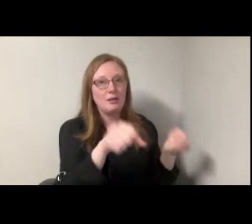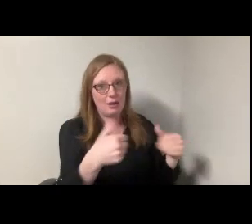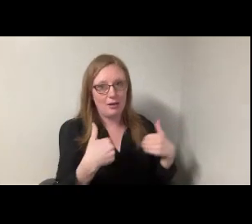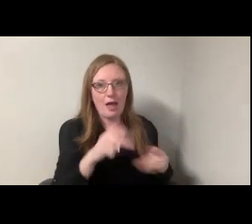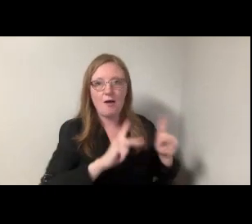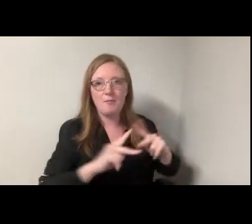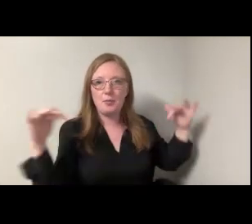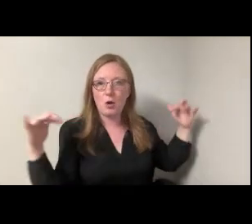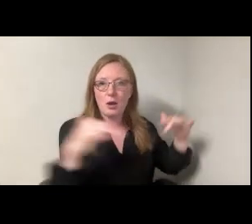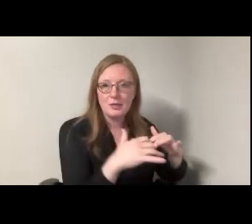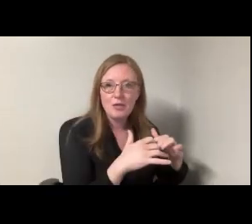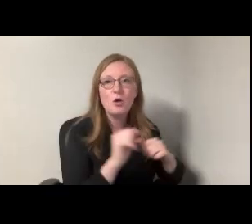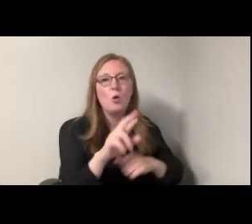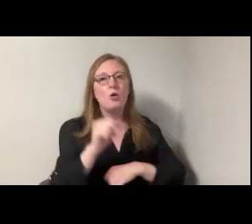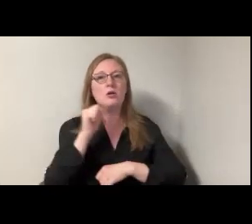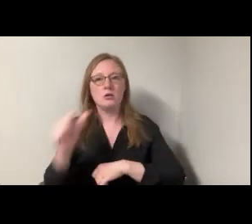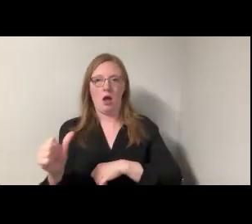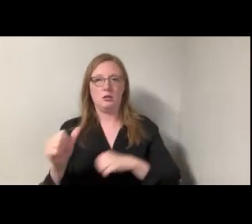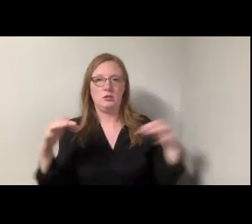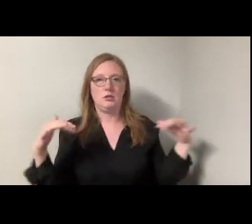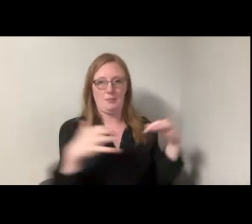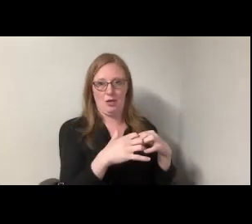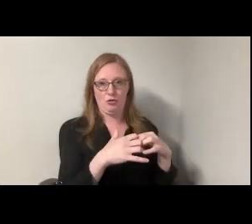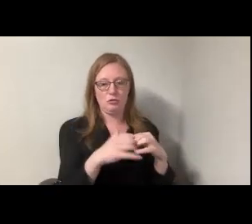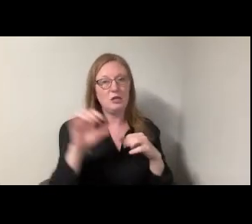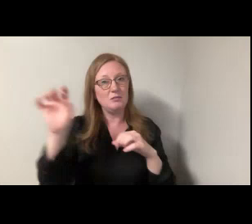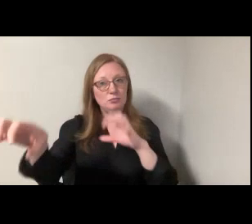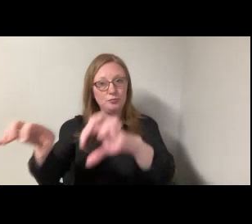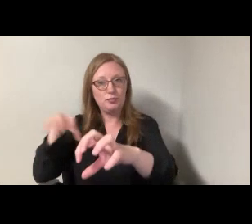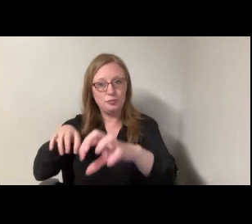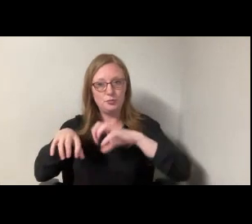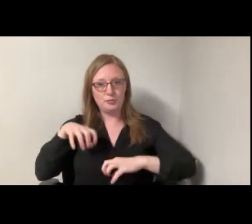or non-congregate sheltering.